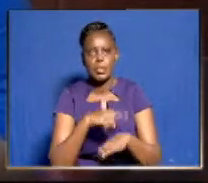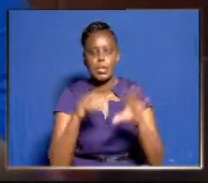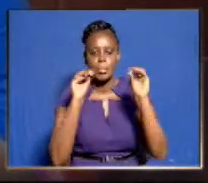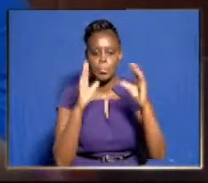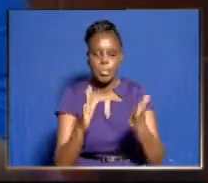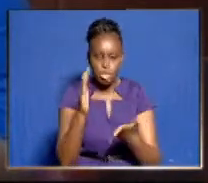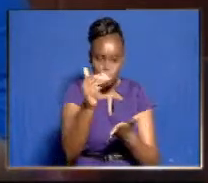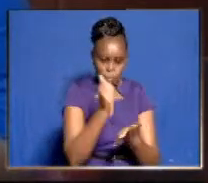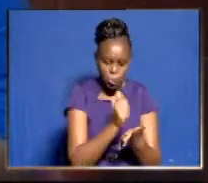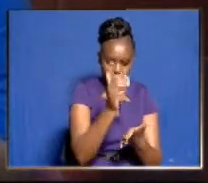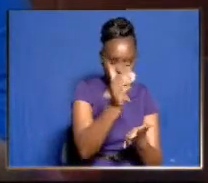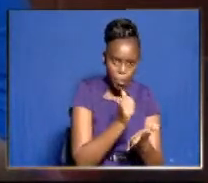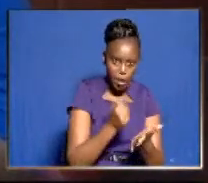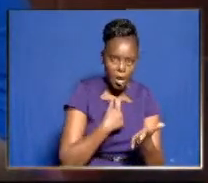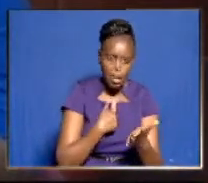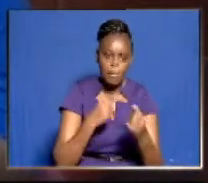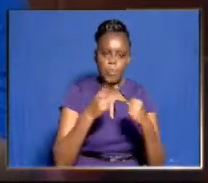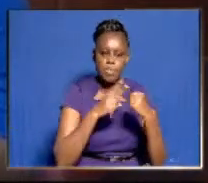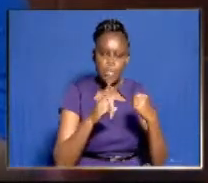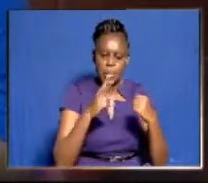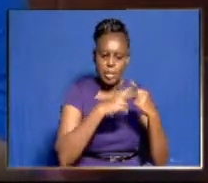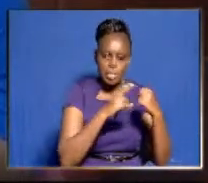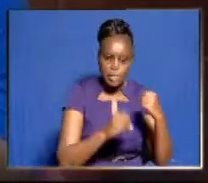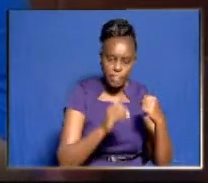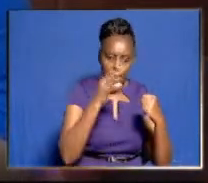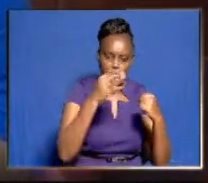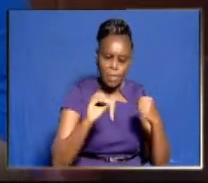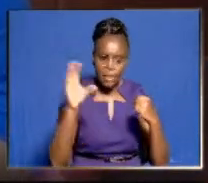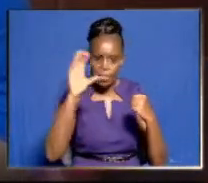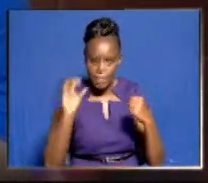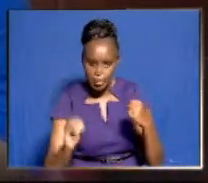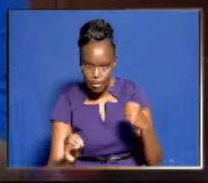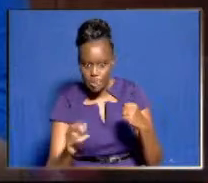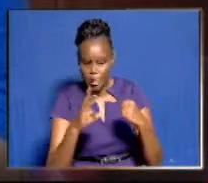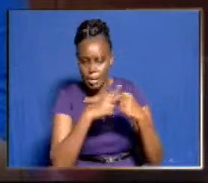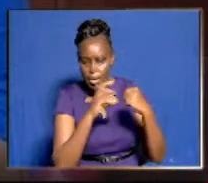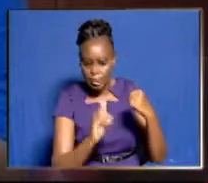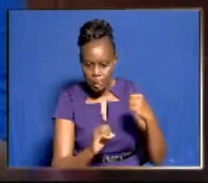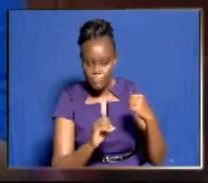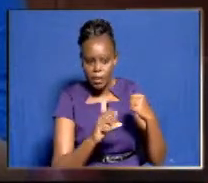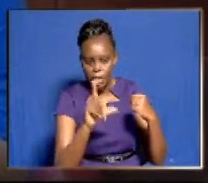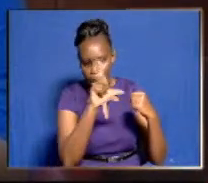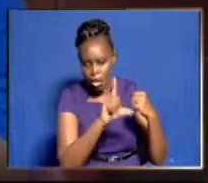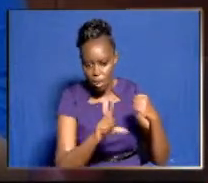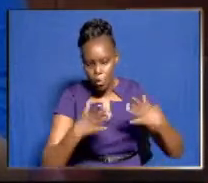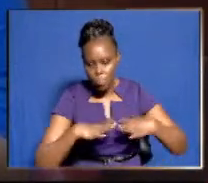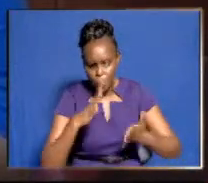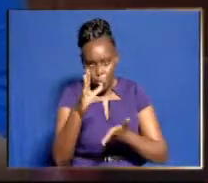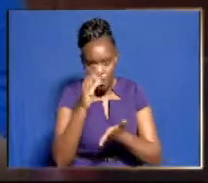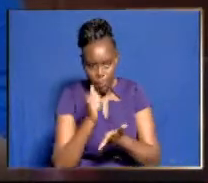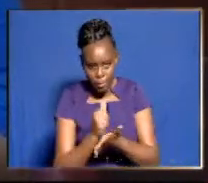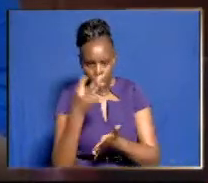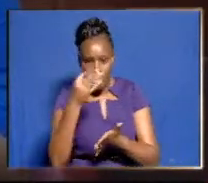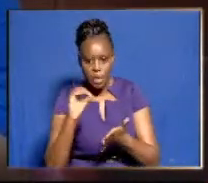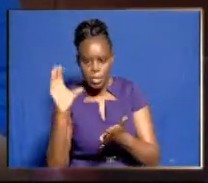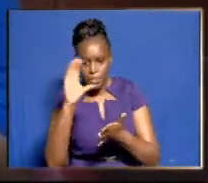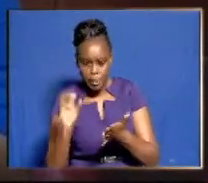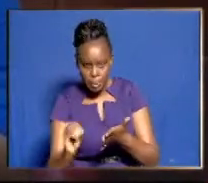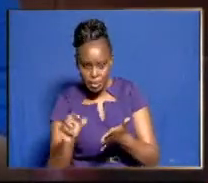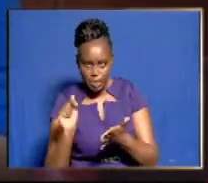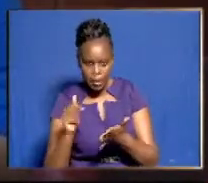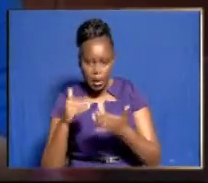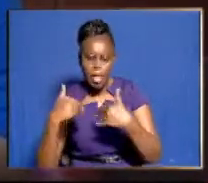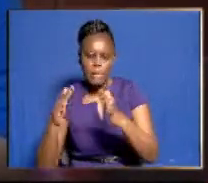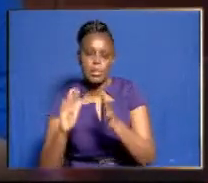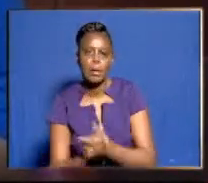are being hired, we have 70-30%. 70 being the local people being hired, and 30% maybe from